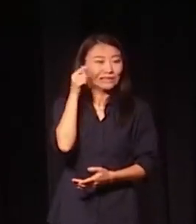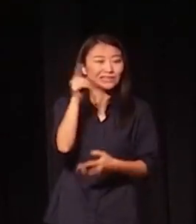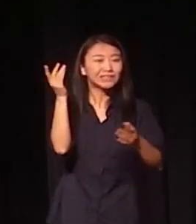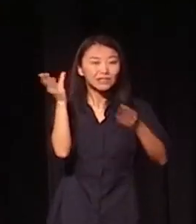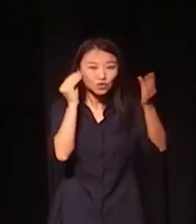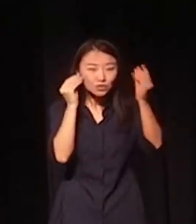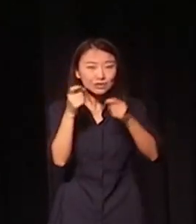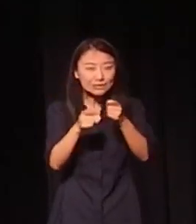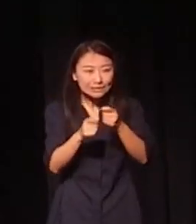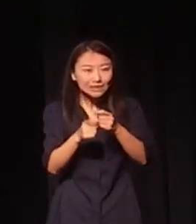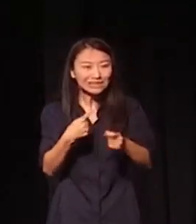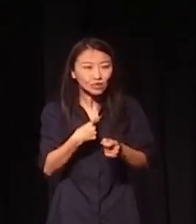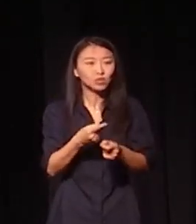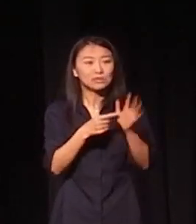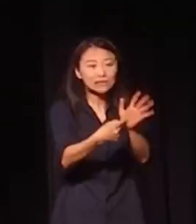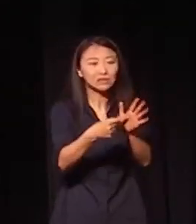many forms as possible.